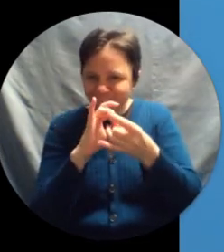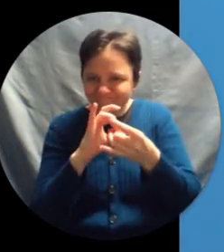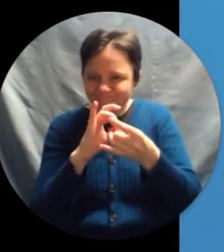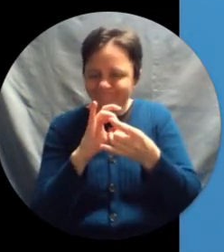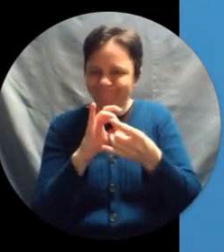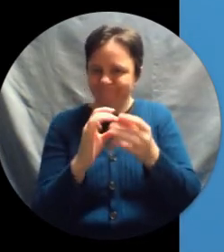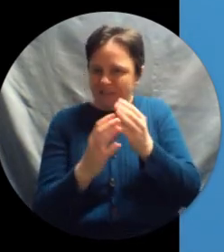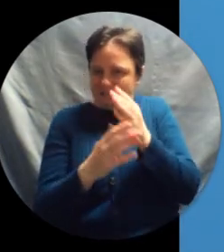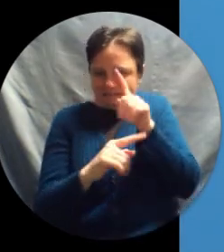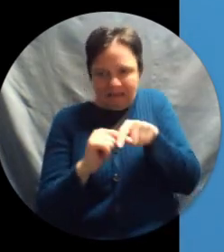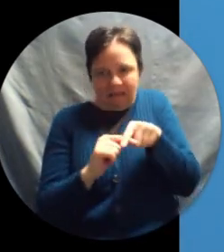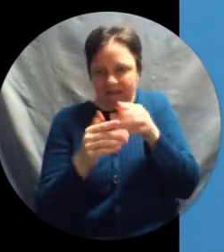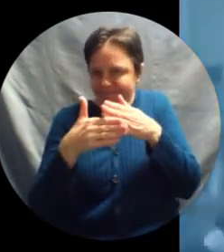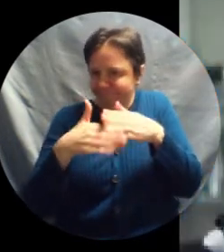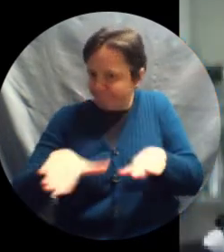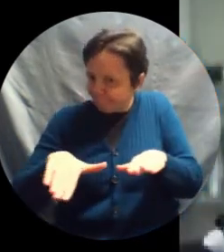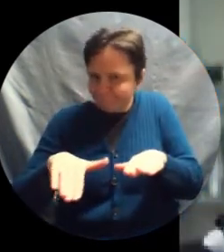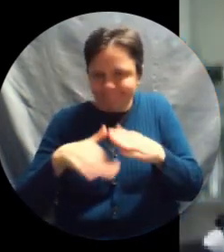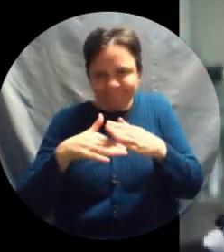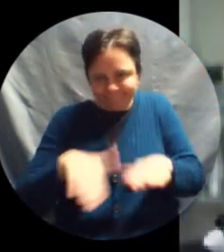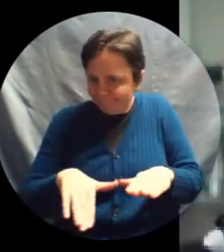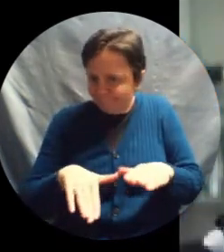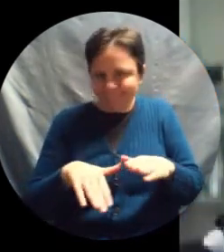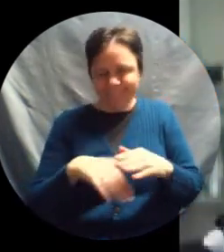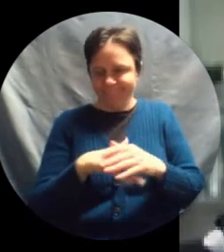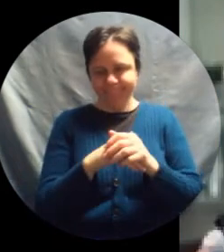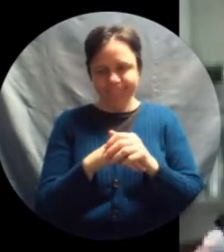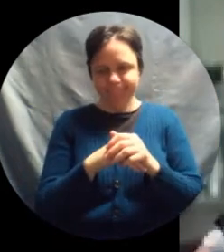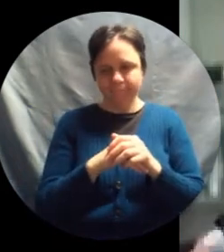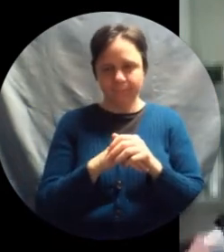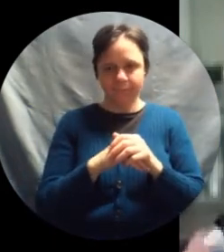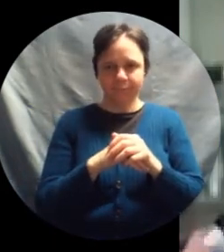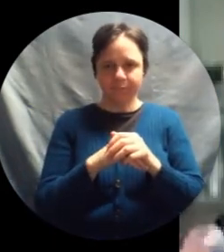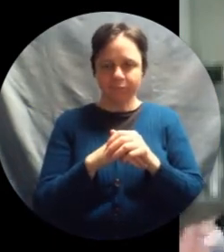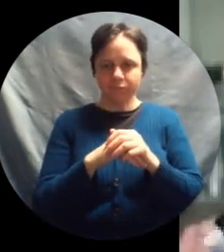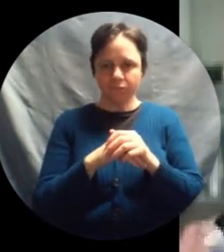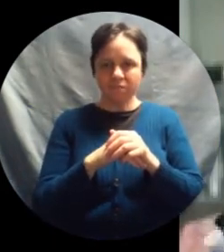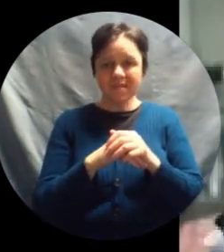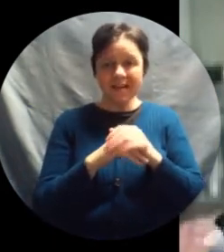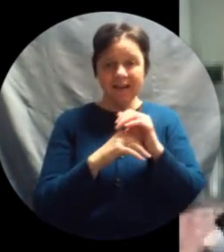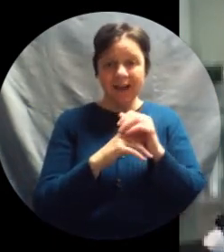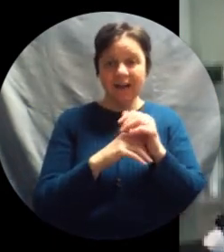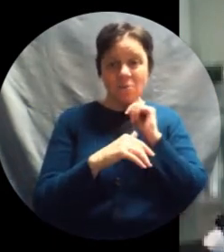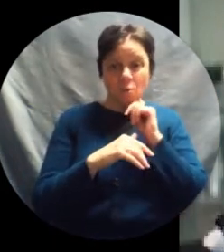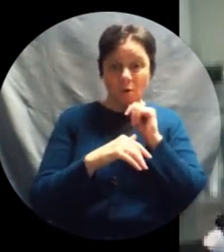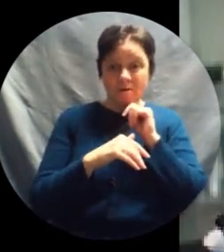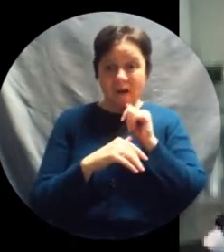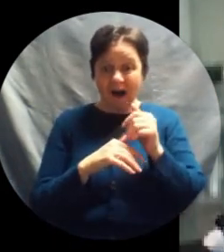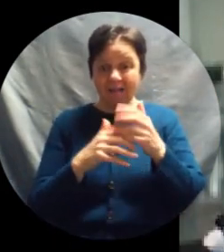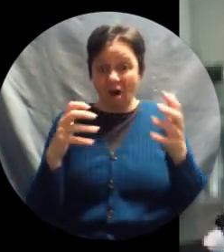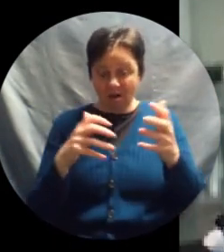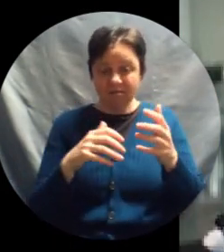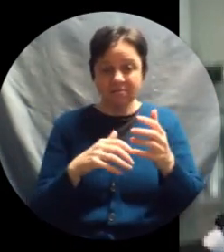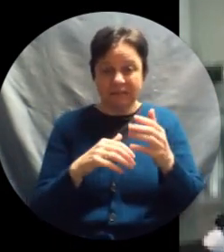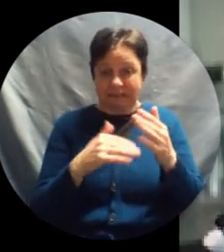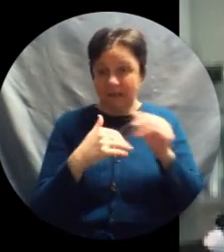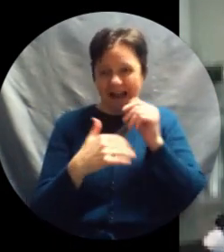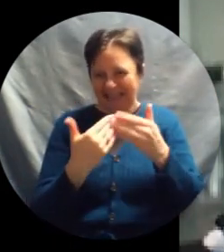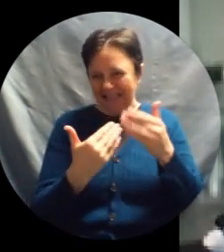and it's a very, very strong force. So there's not a lot that breaks that nucleus apart. Because the force there is just